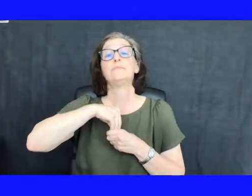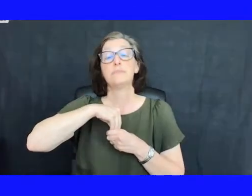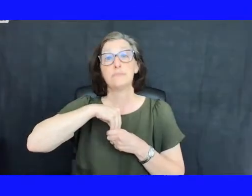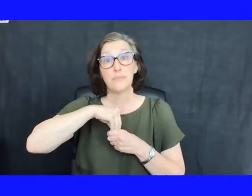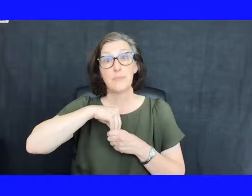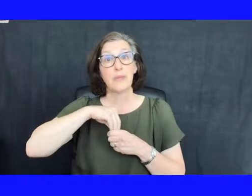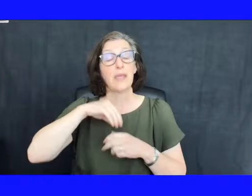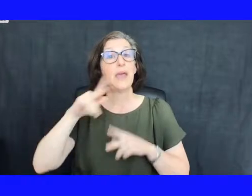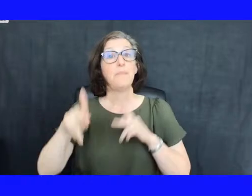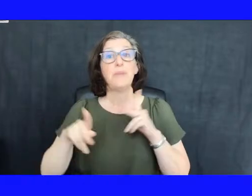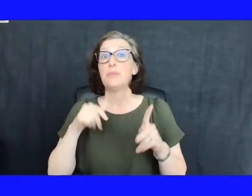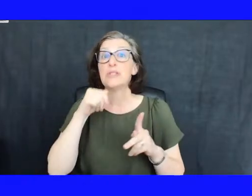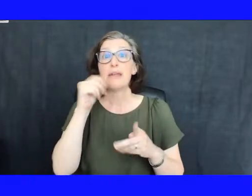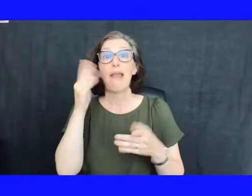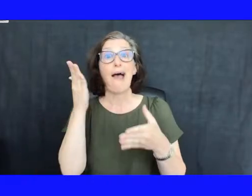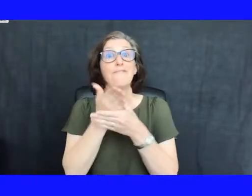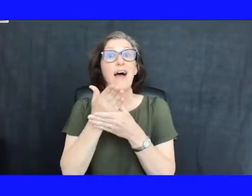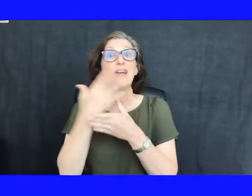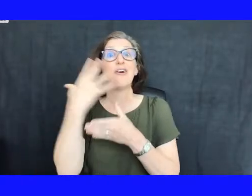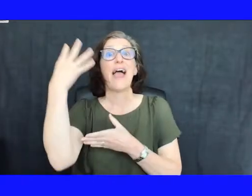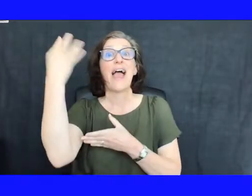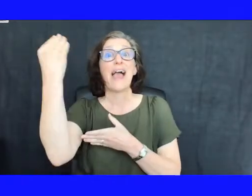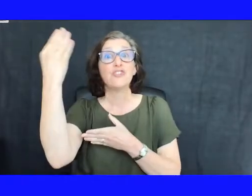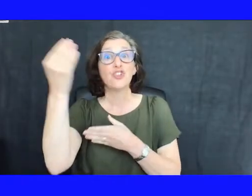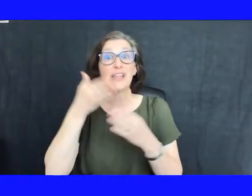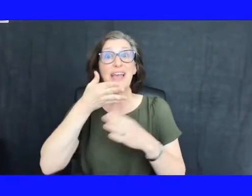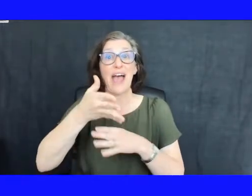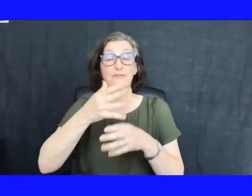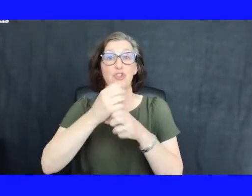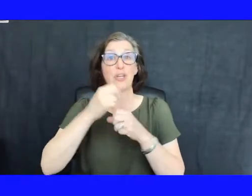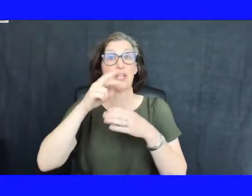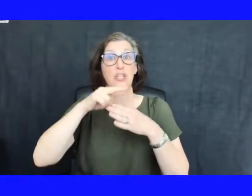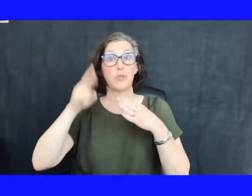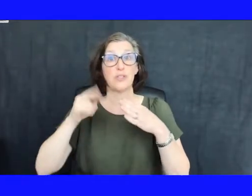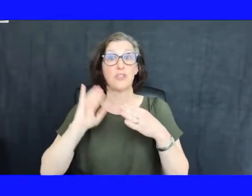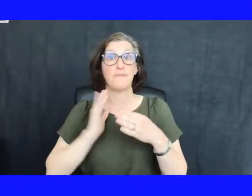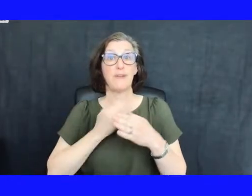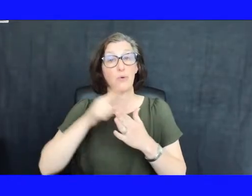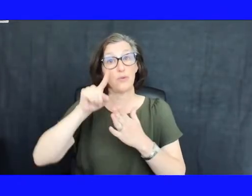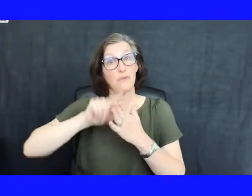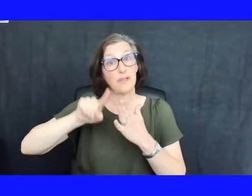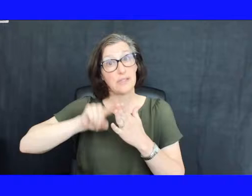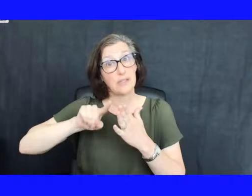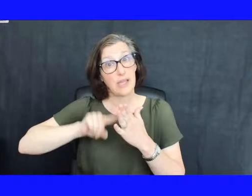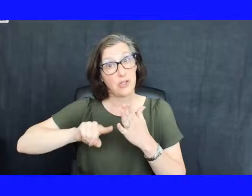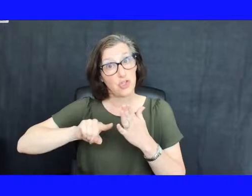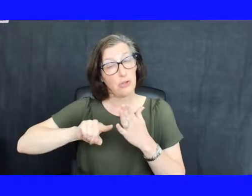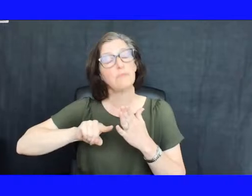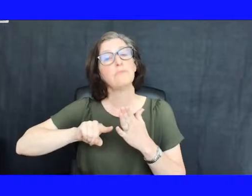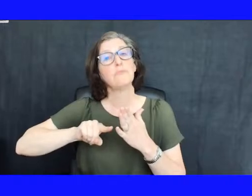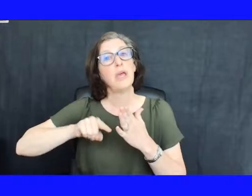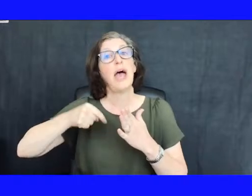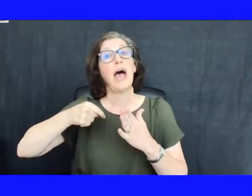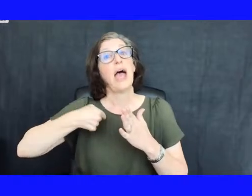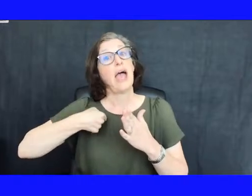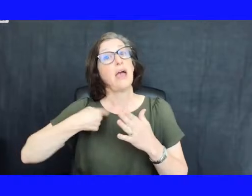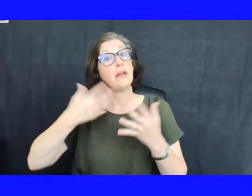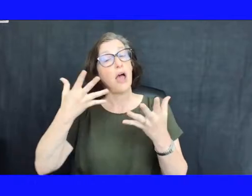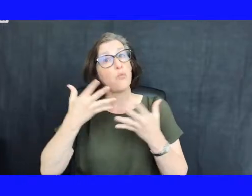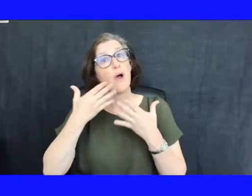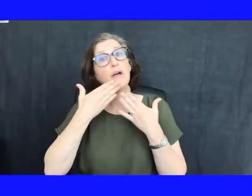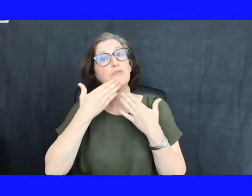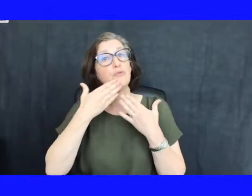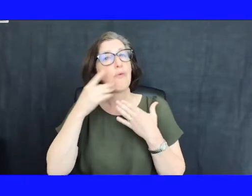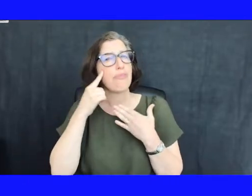As you can see also from this chart, the number of